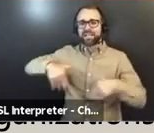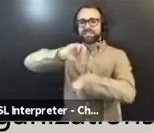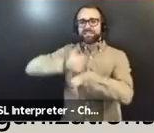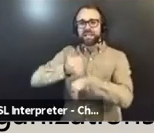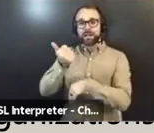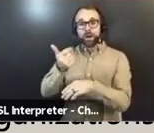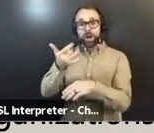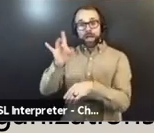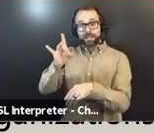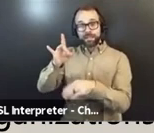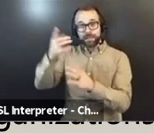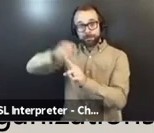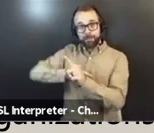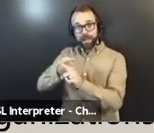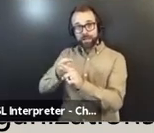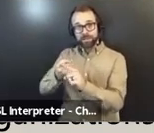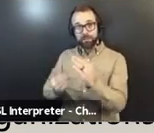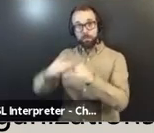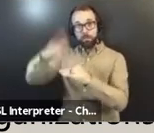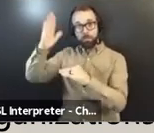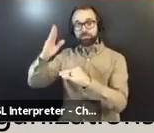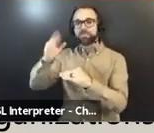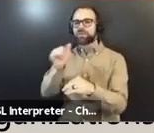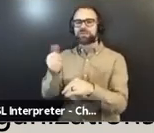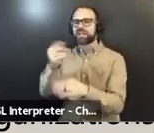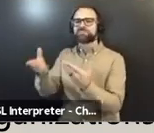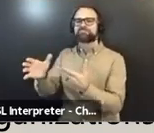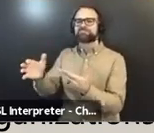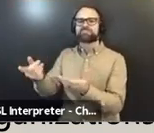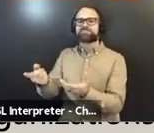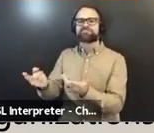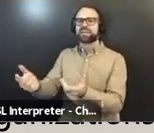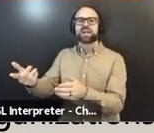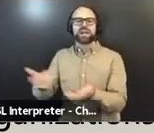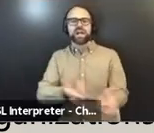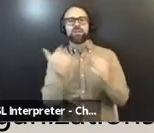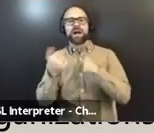months and you have no revenue, they'll just say, come back when you have revenue. And